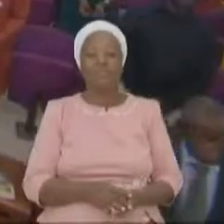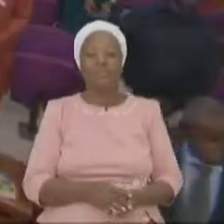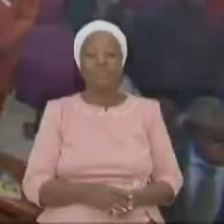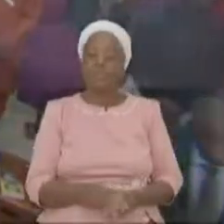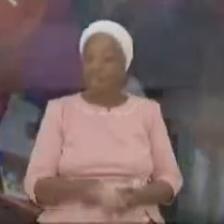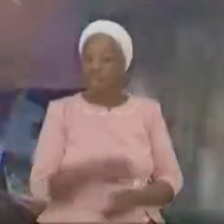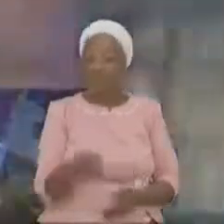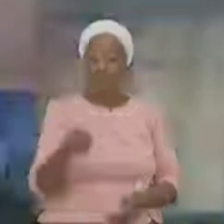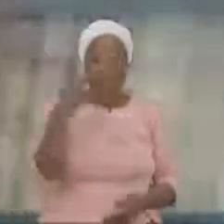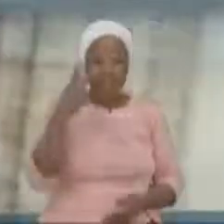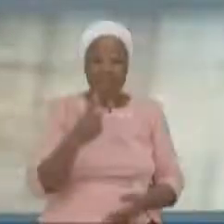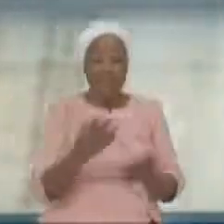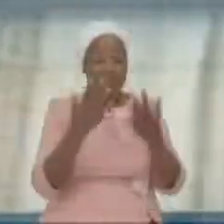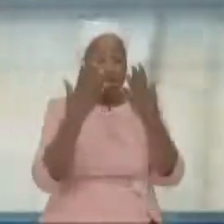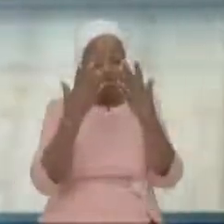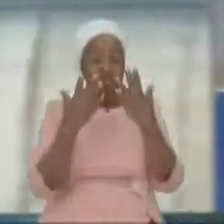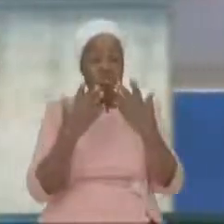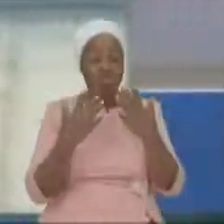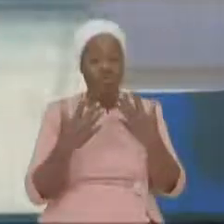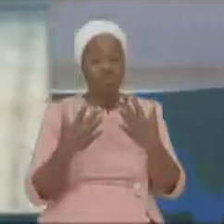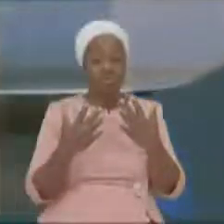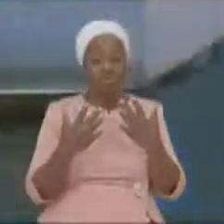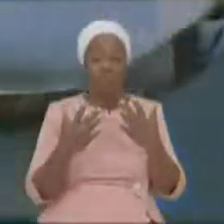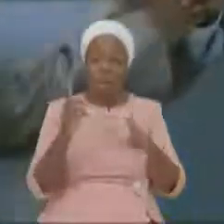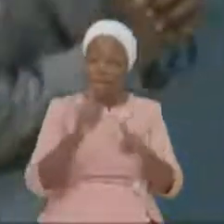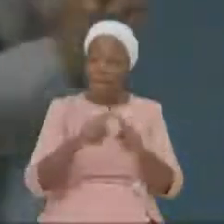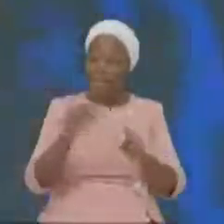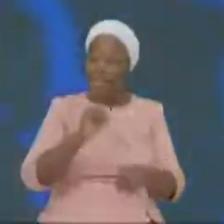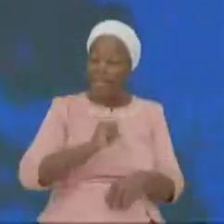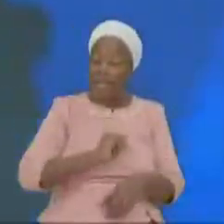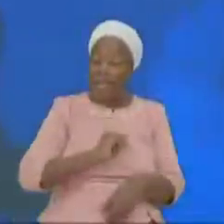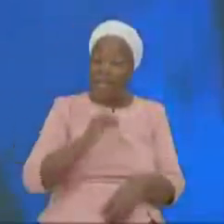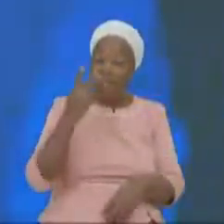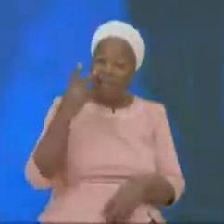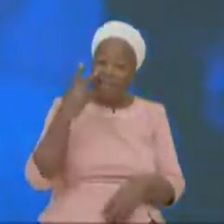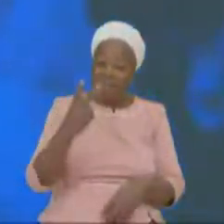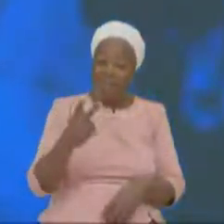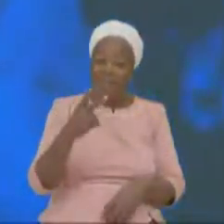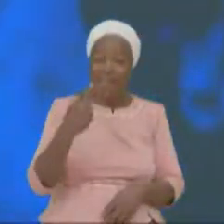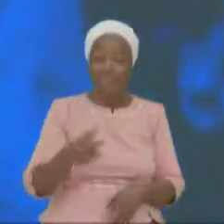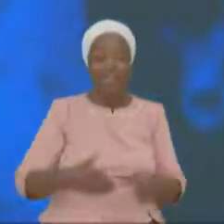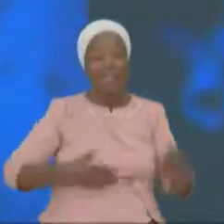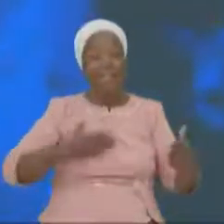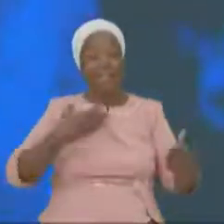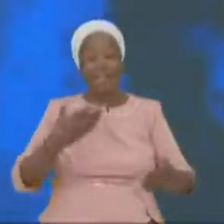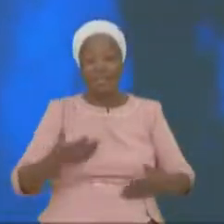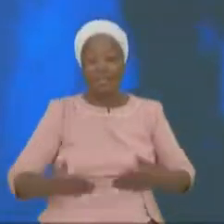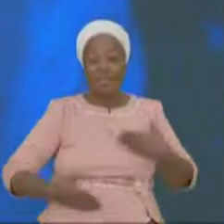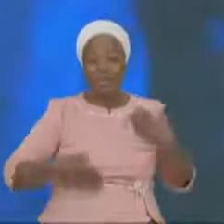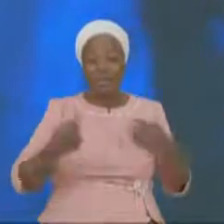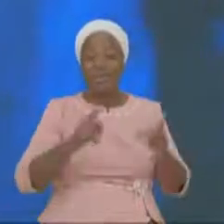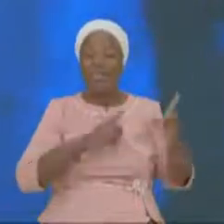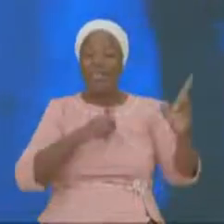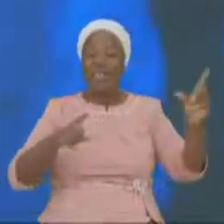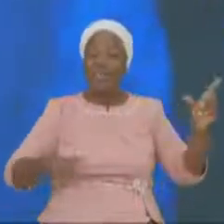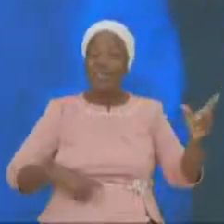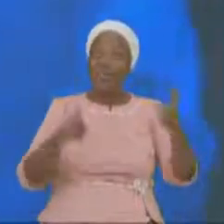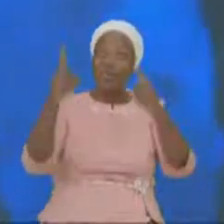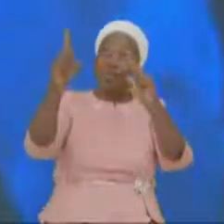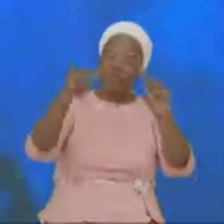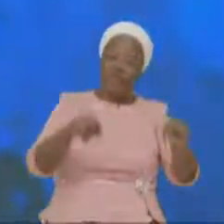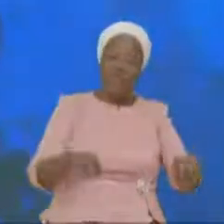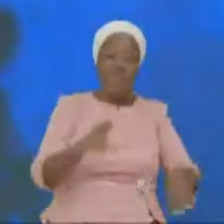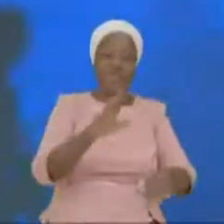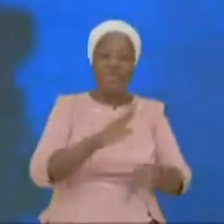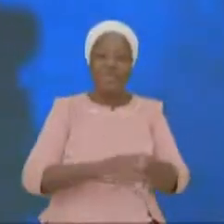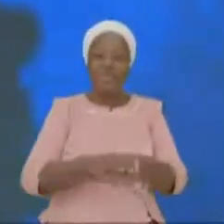They see sorrow, but I see the joy of the Lord coming upon